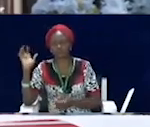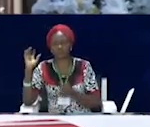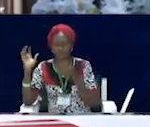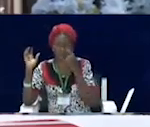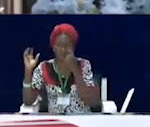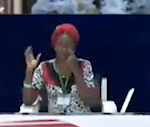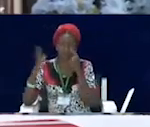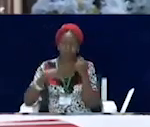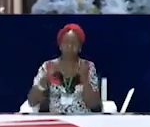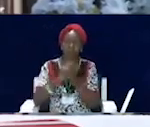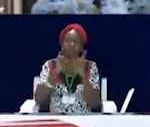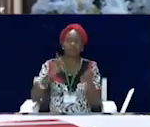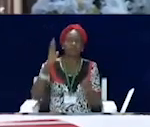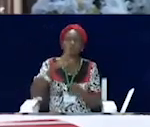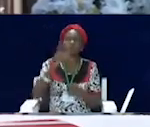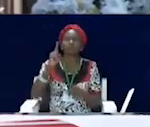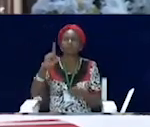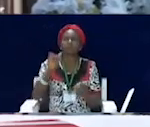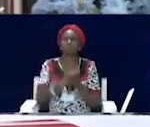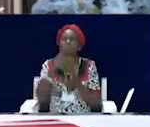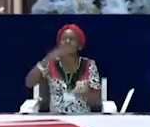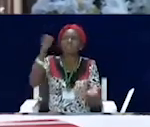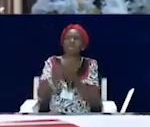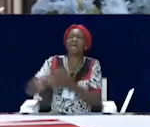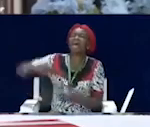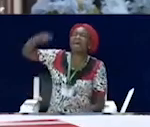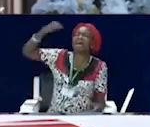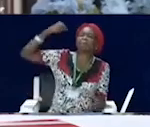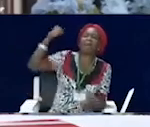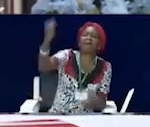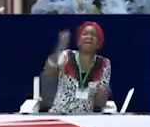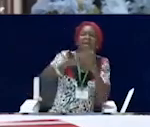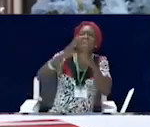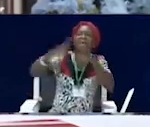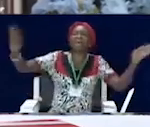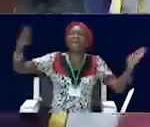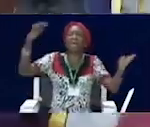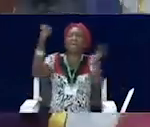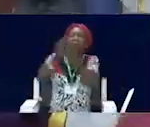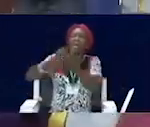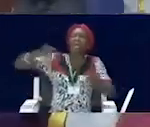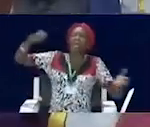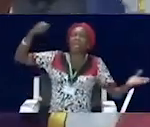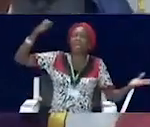And that somebody will be the one whose amen is the loudest.